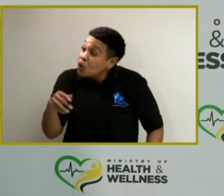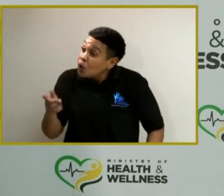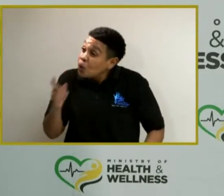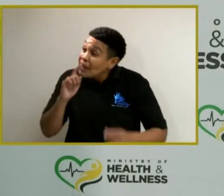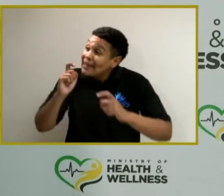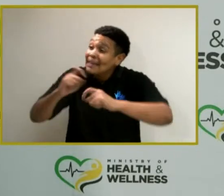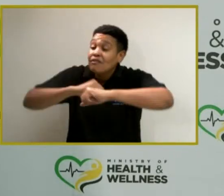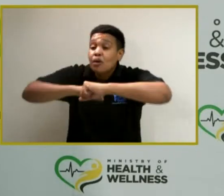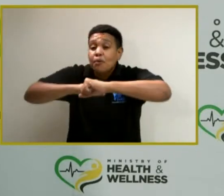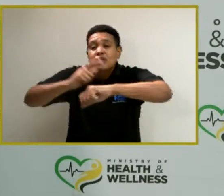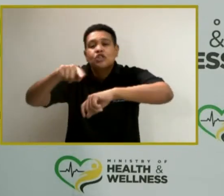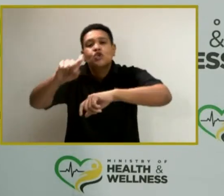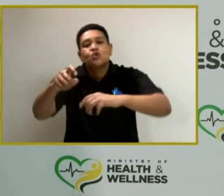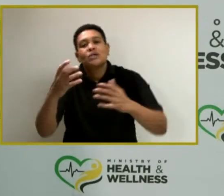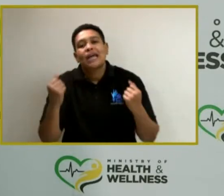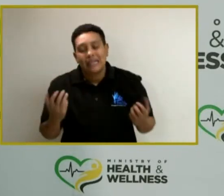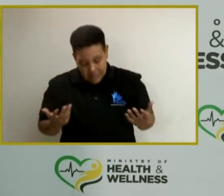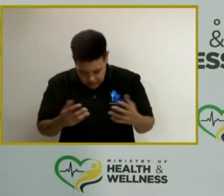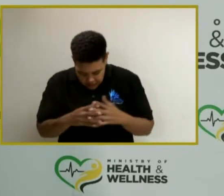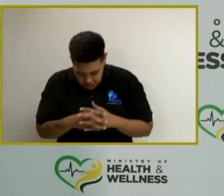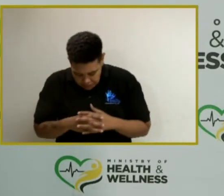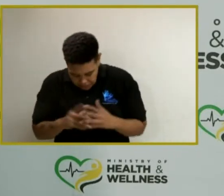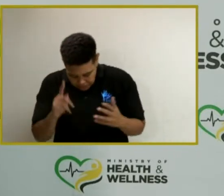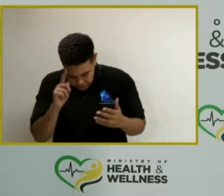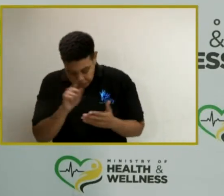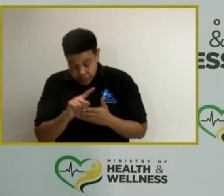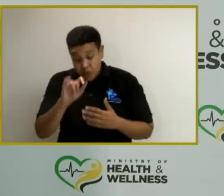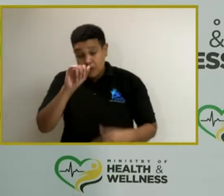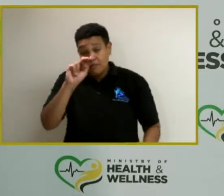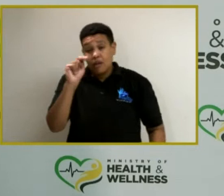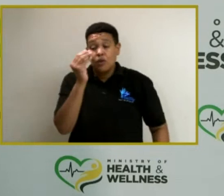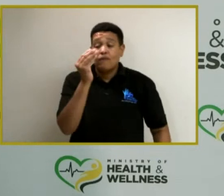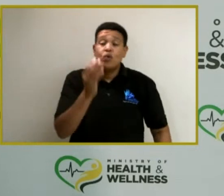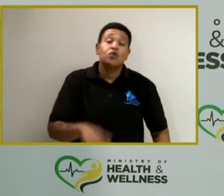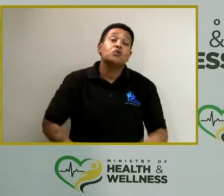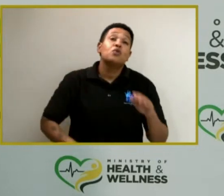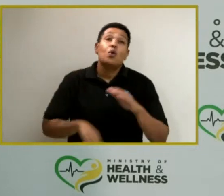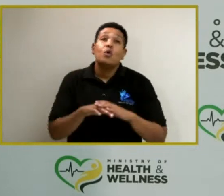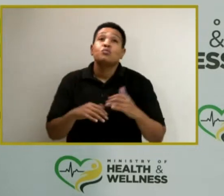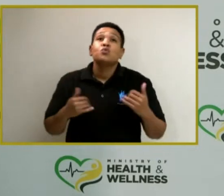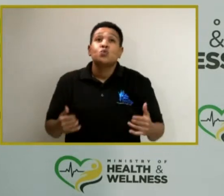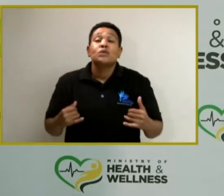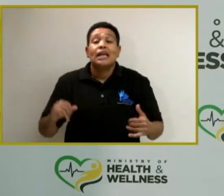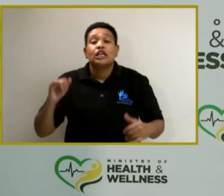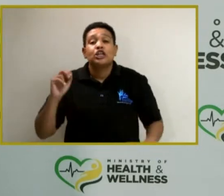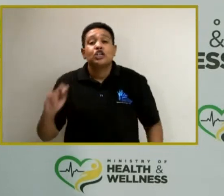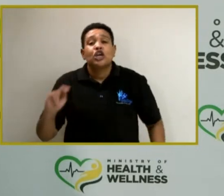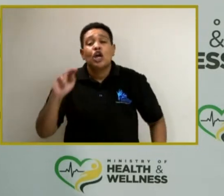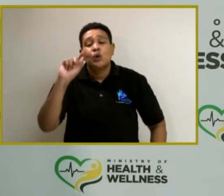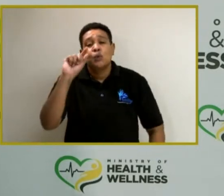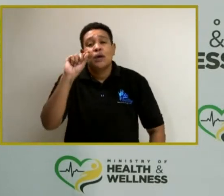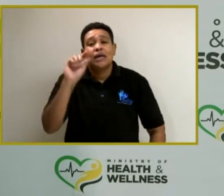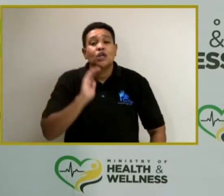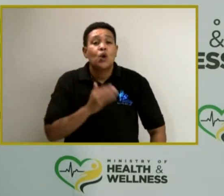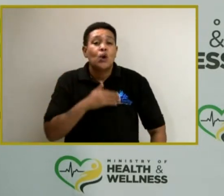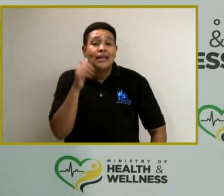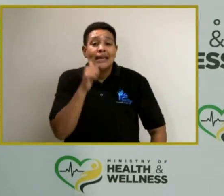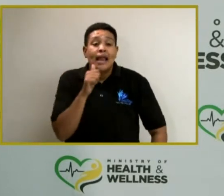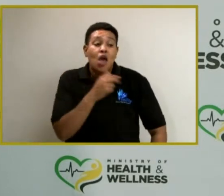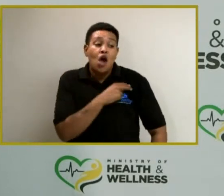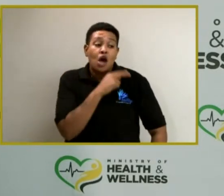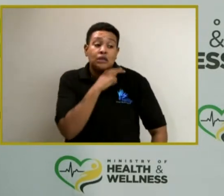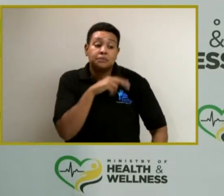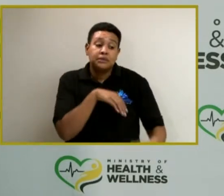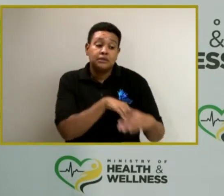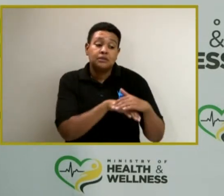them the protection that they deserve. For the week of January 14th up to today, January 20, our daily